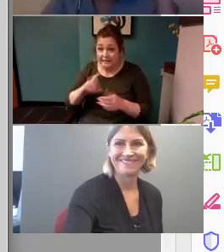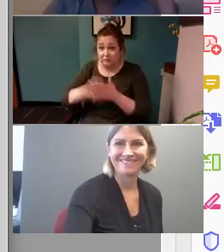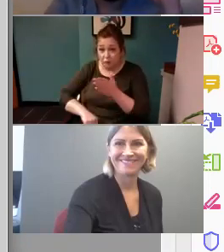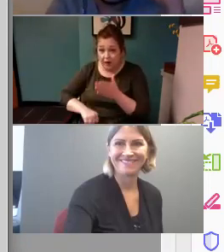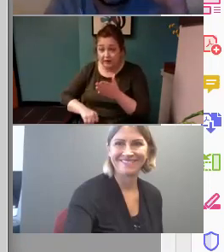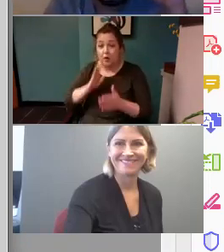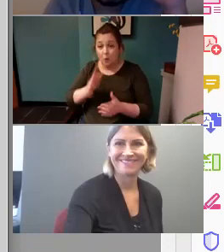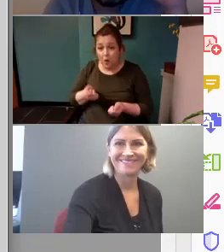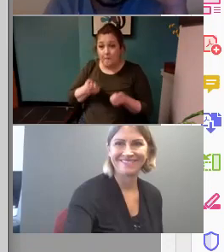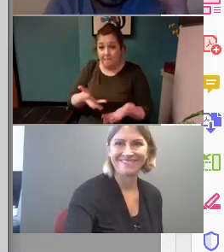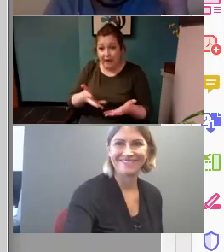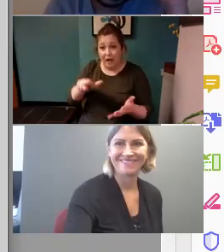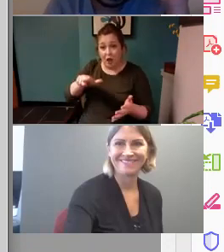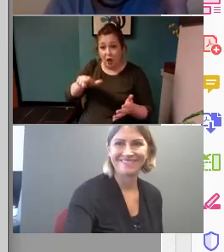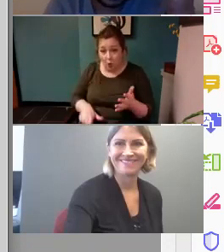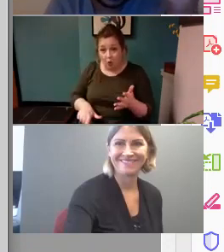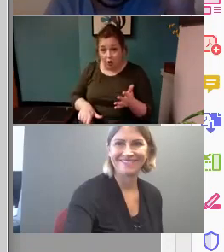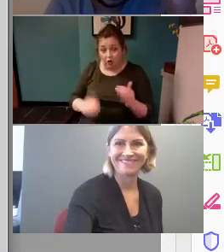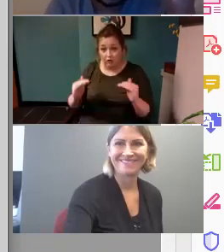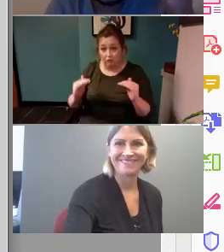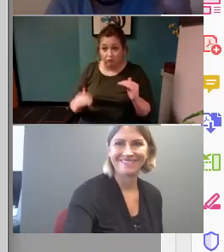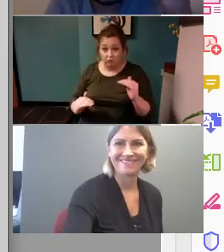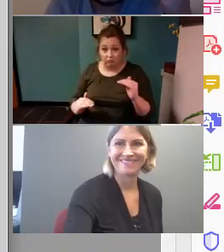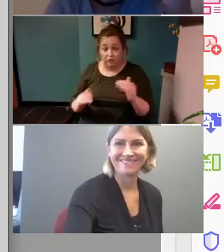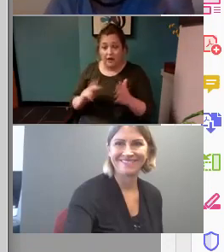upper bound is n log n. Do you agree?